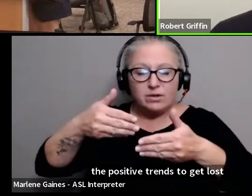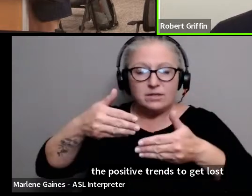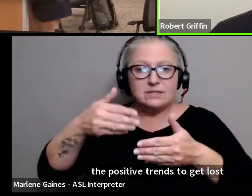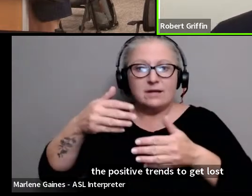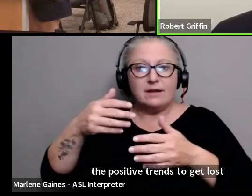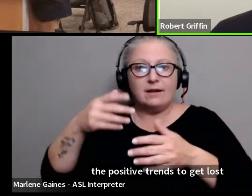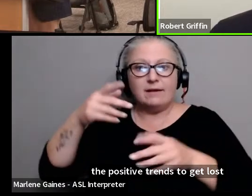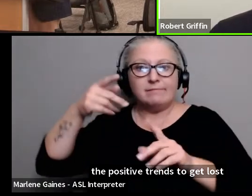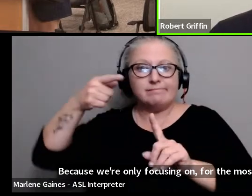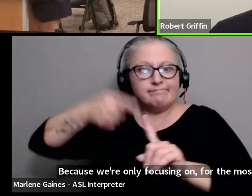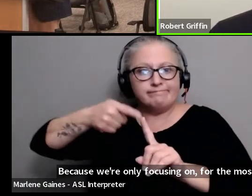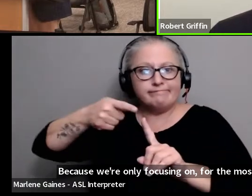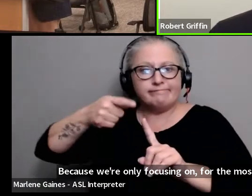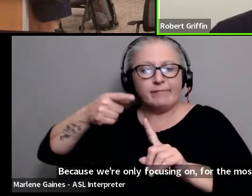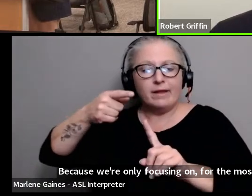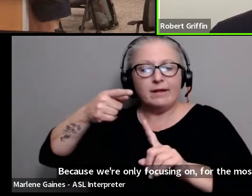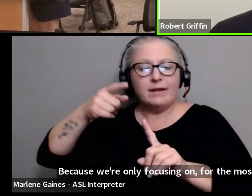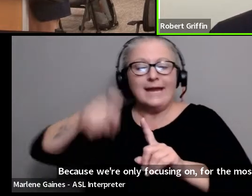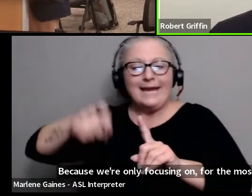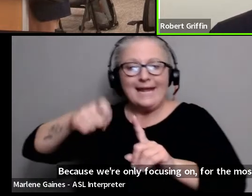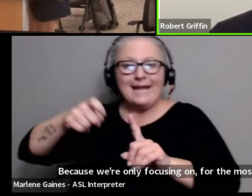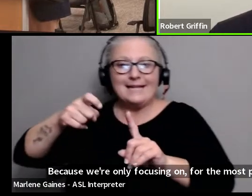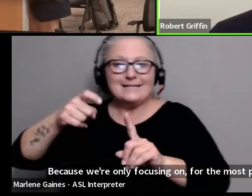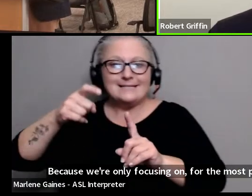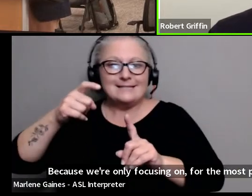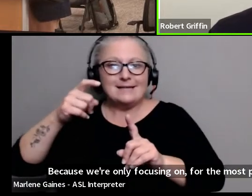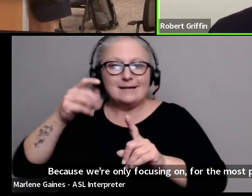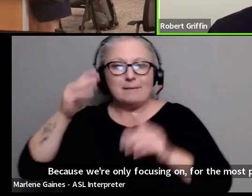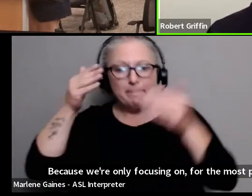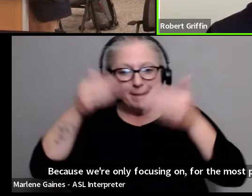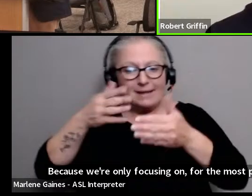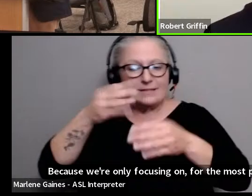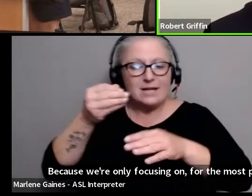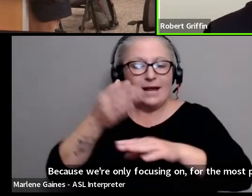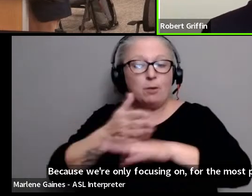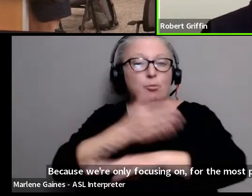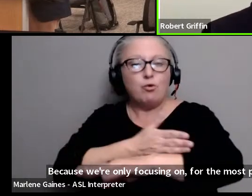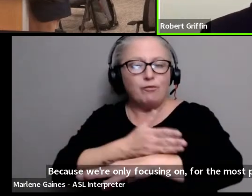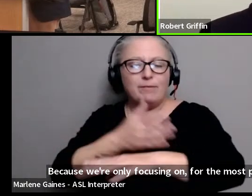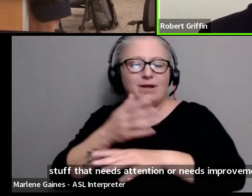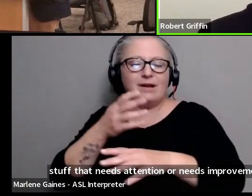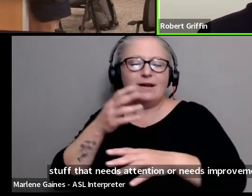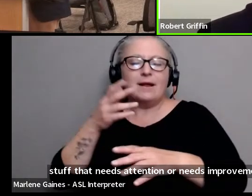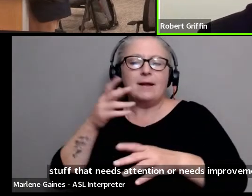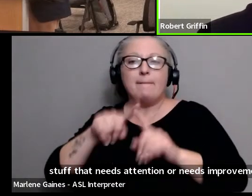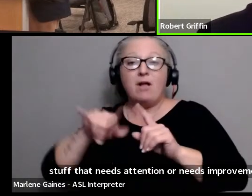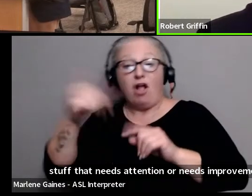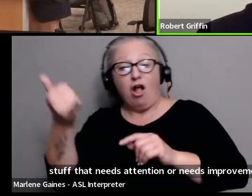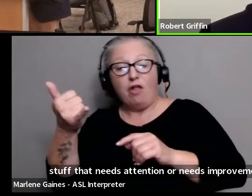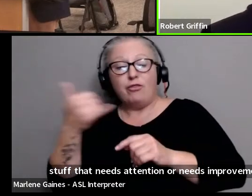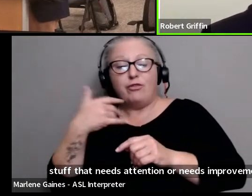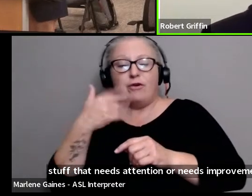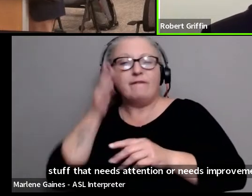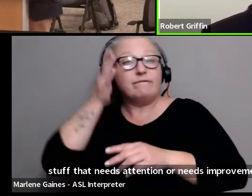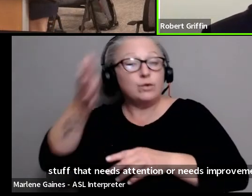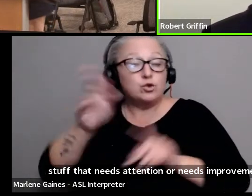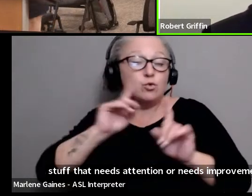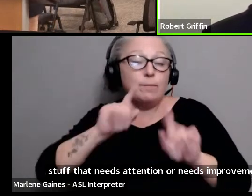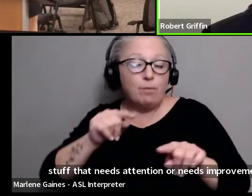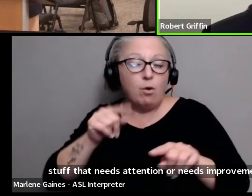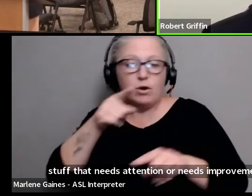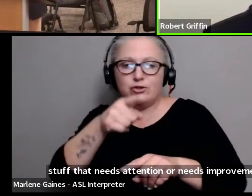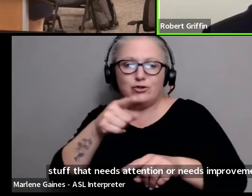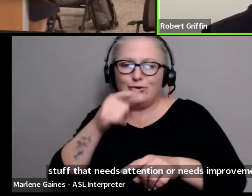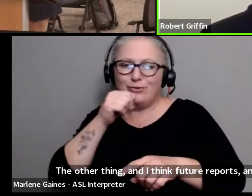most part, stuff that needs attention or needs improvement. the other thing, and I think future reports, and you won't